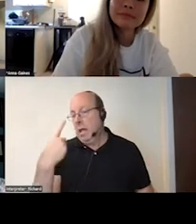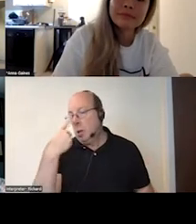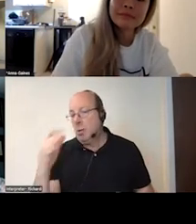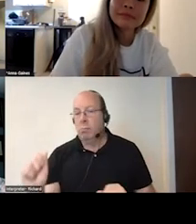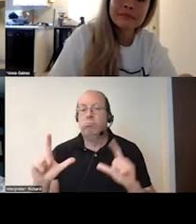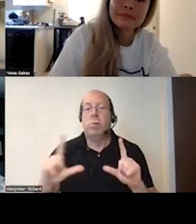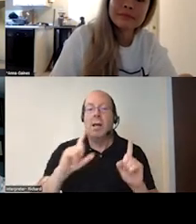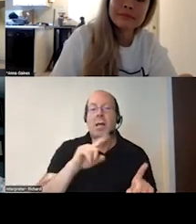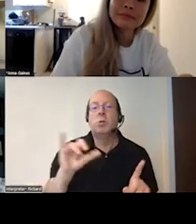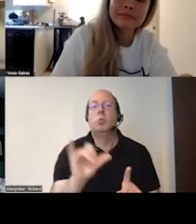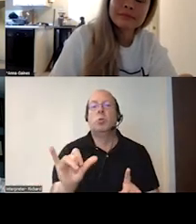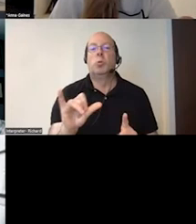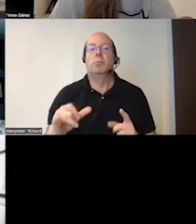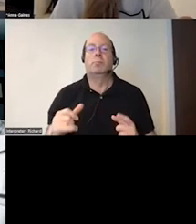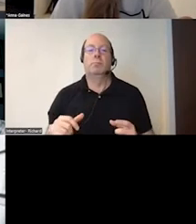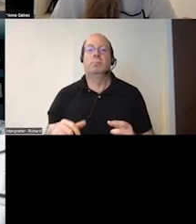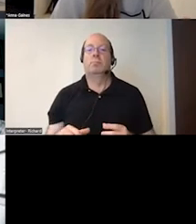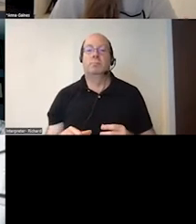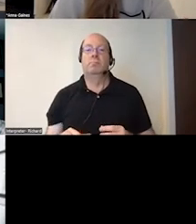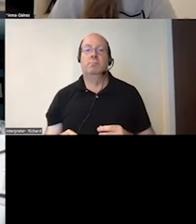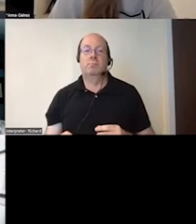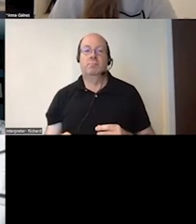you may have as well. So I'm just throwing that out there.